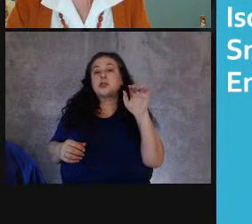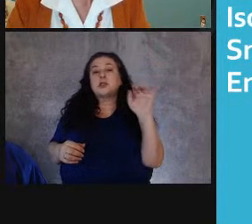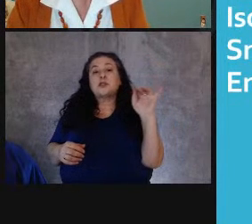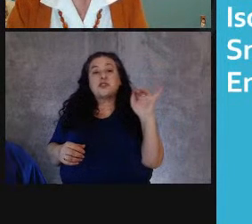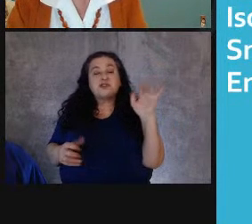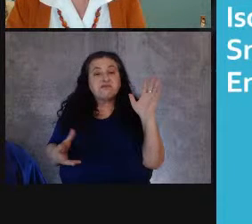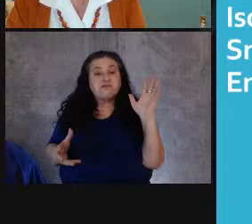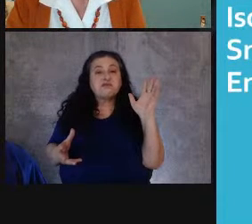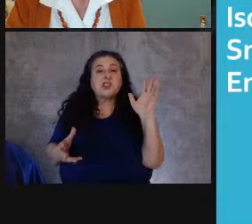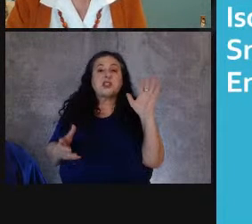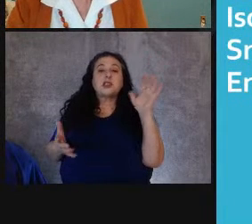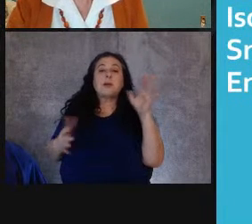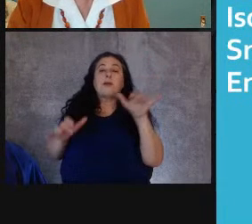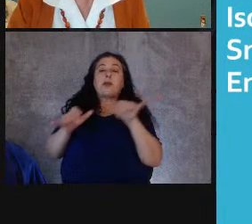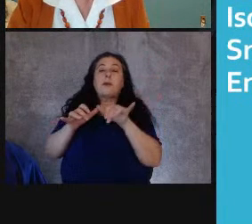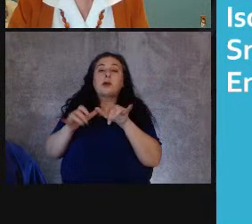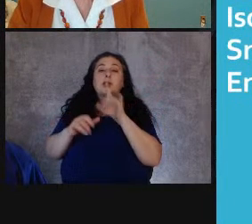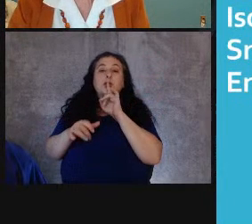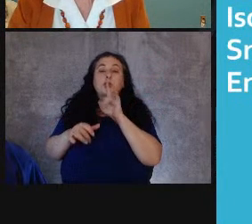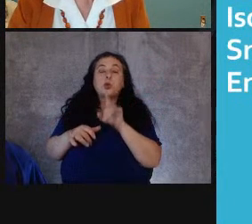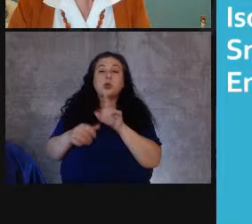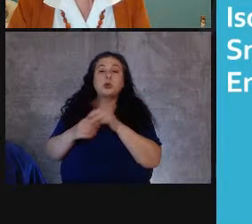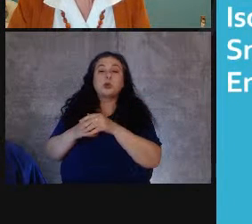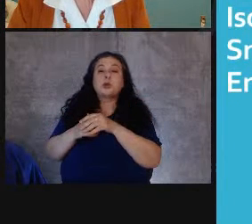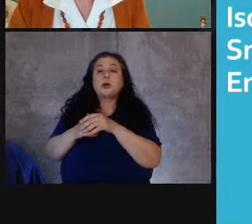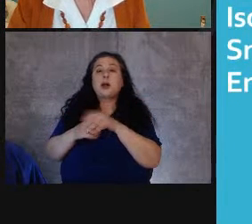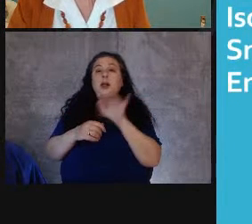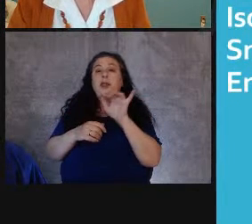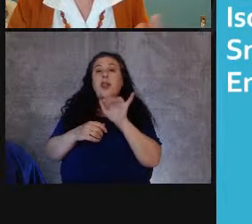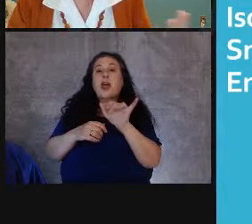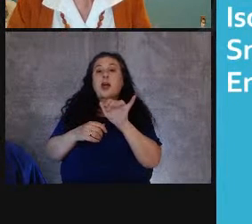of the measures were that